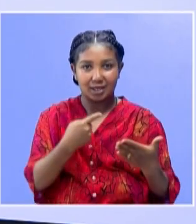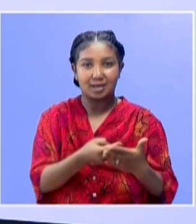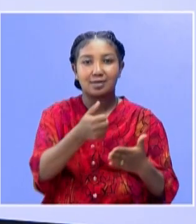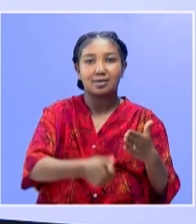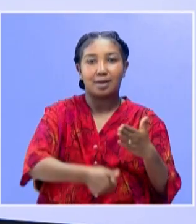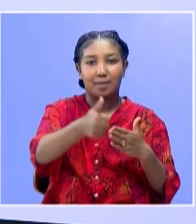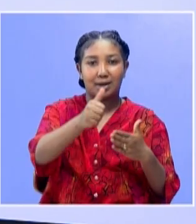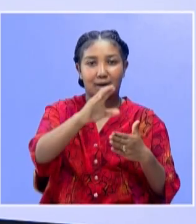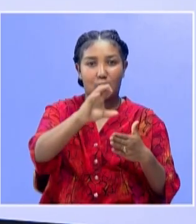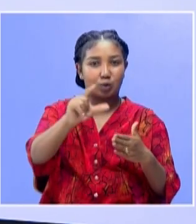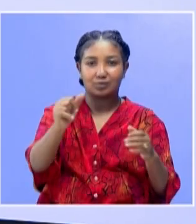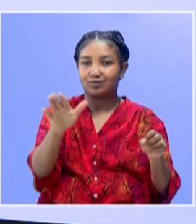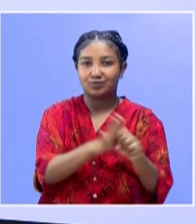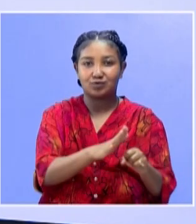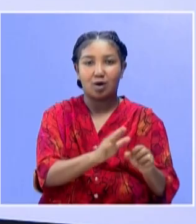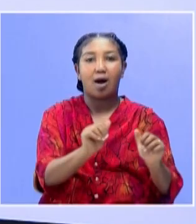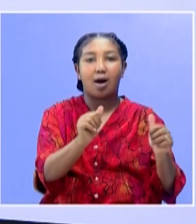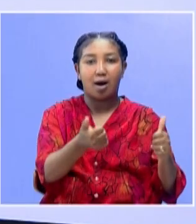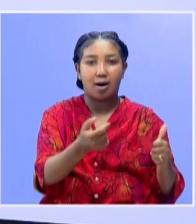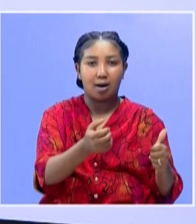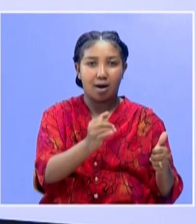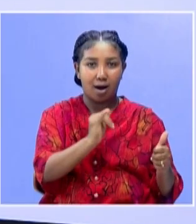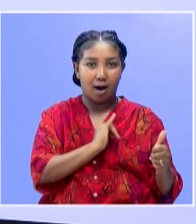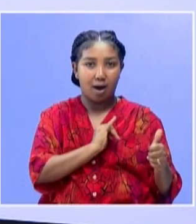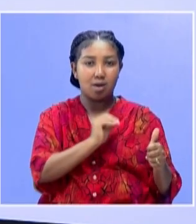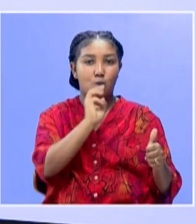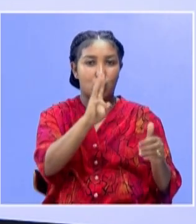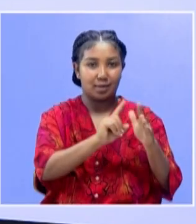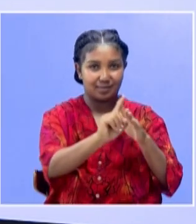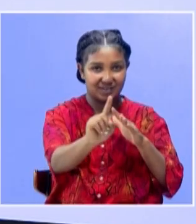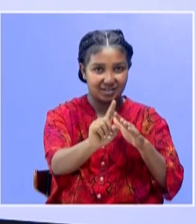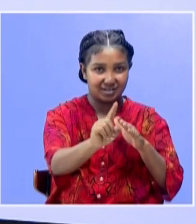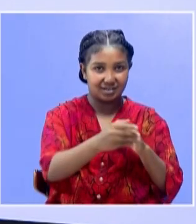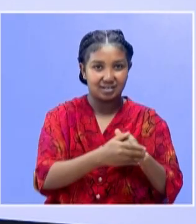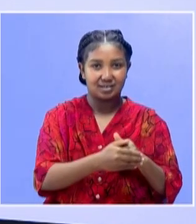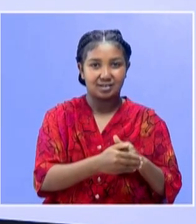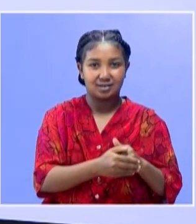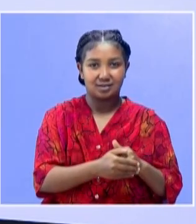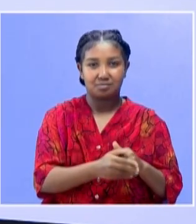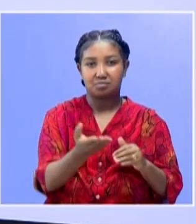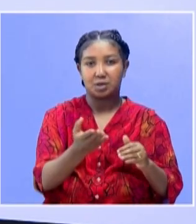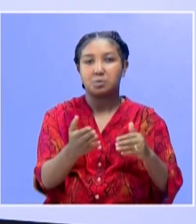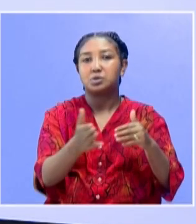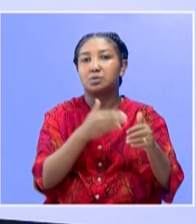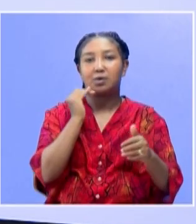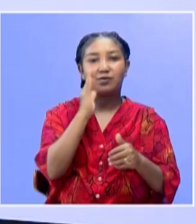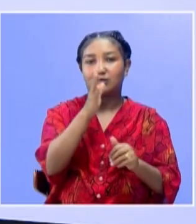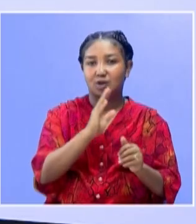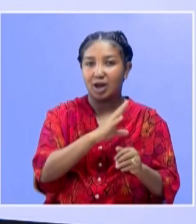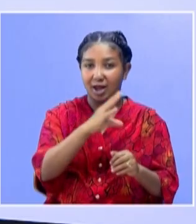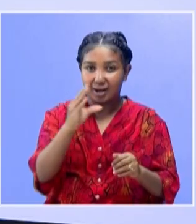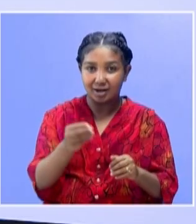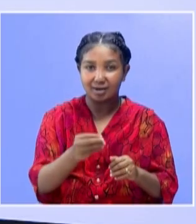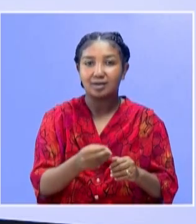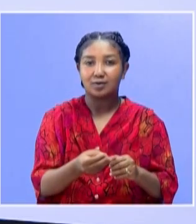main clause is complete. How? I'll miss, this is what? Simple future. And